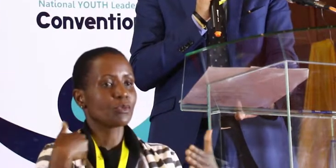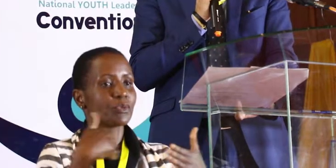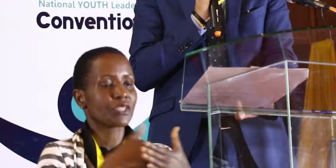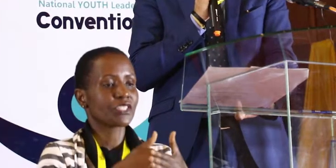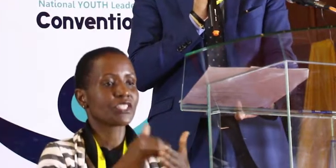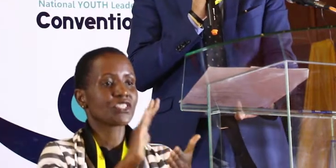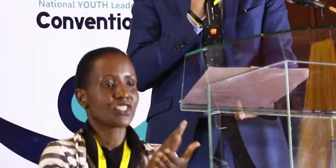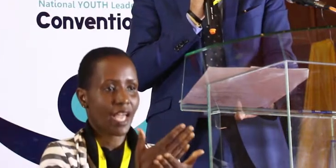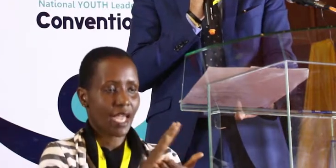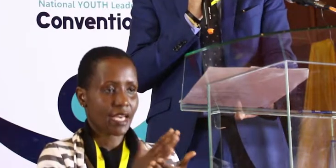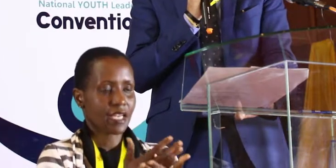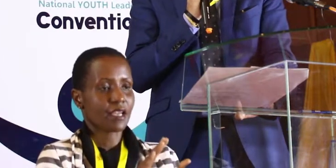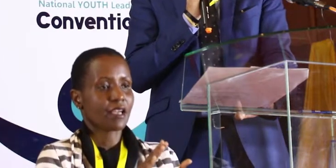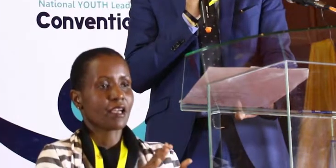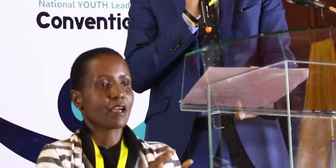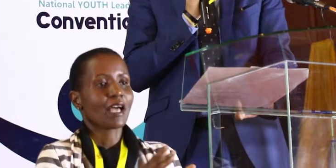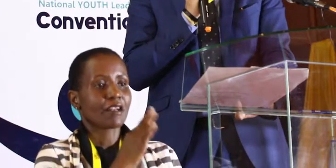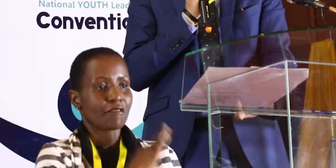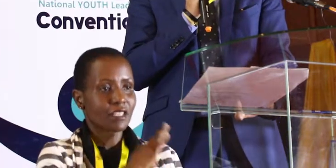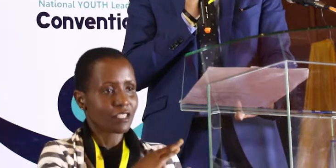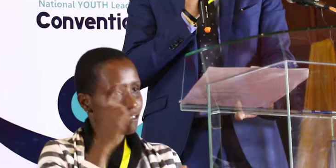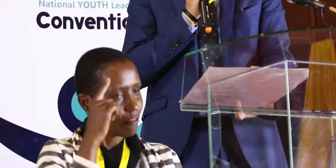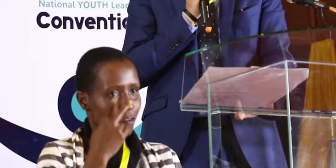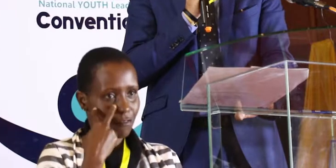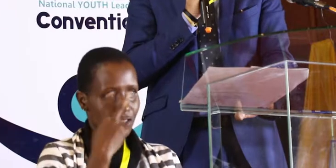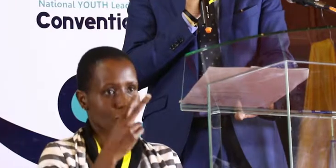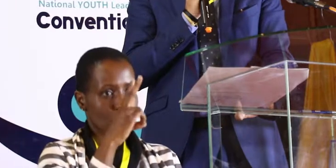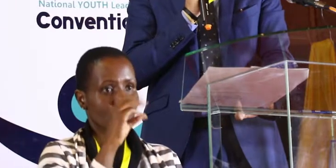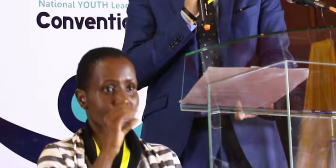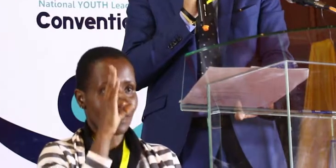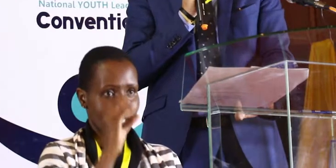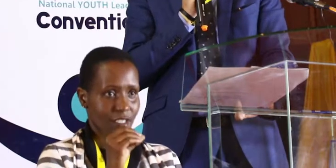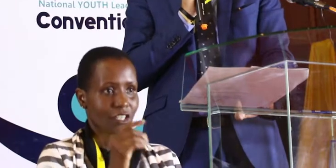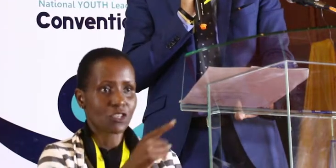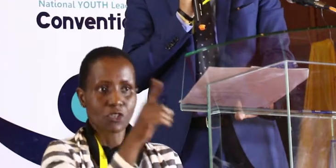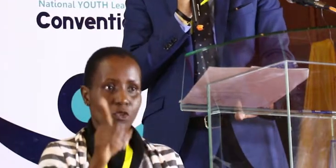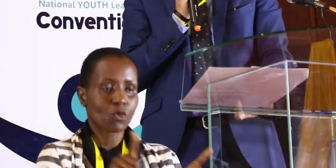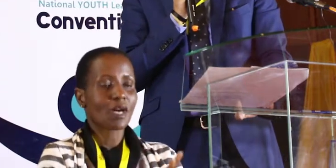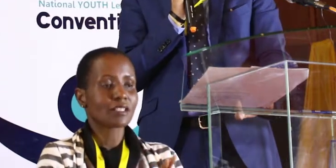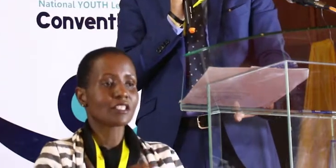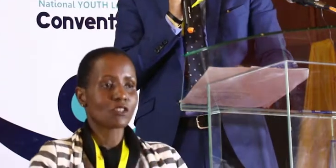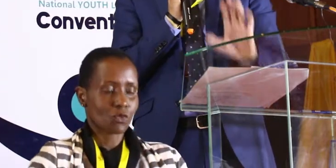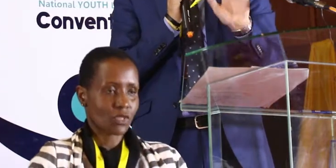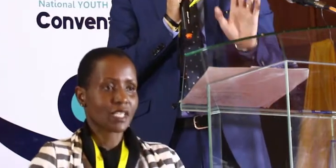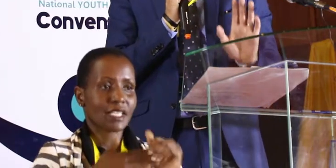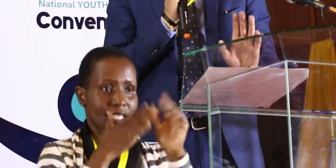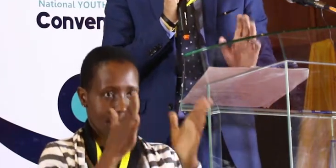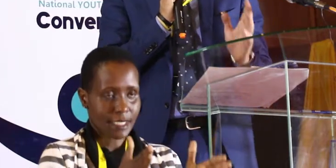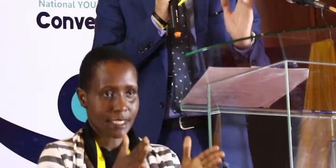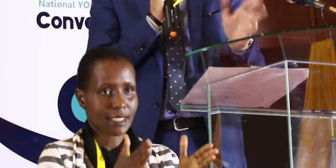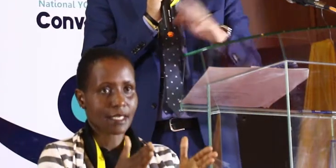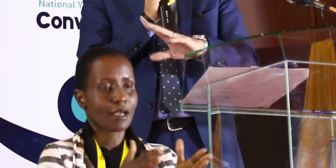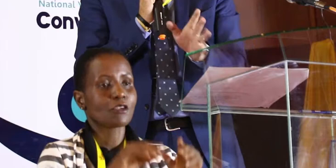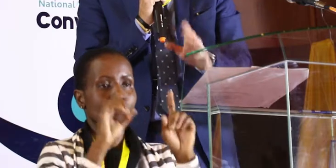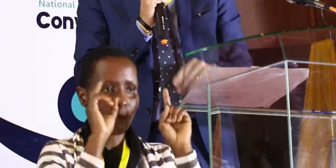shared prosperity of the Vision 2030. And you as the youth and you as youth leaders have